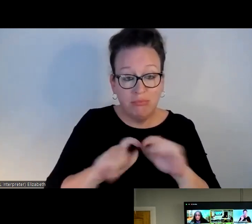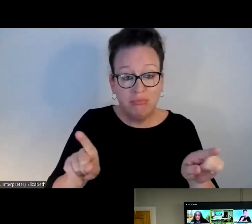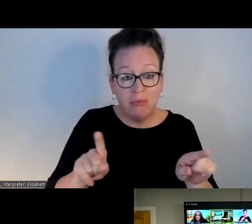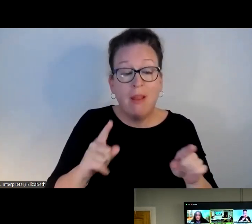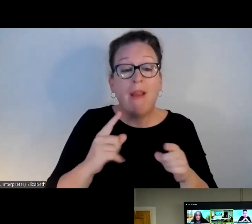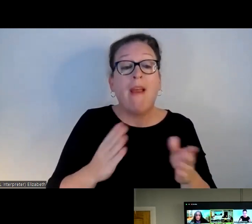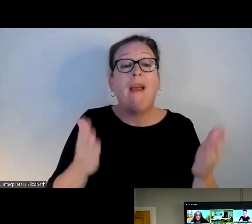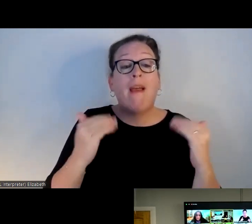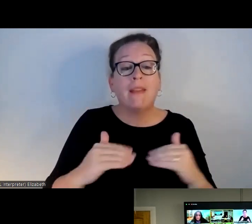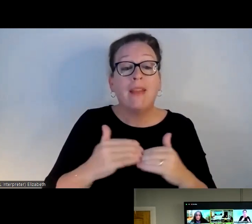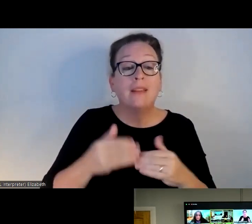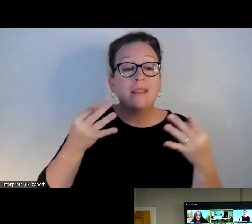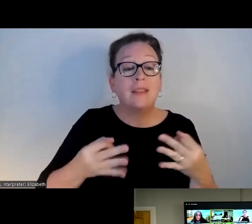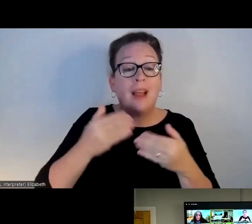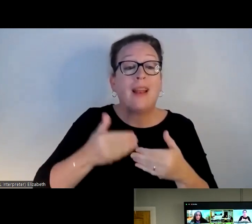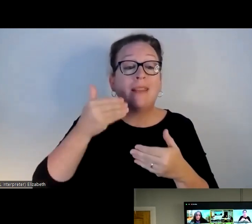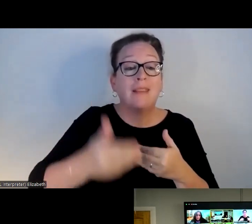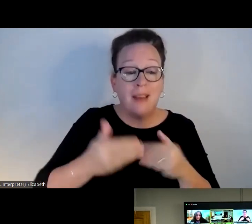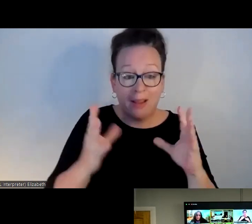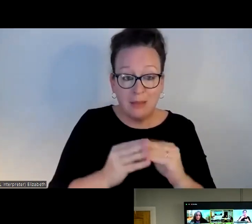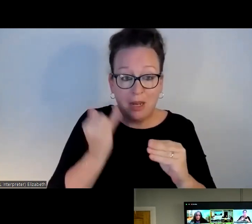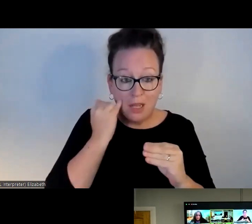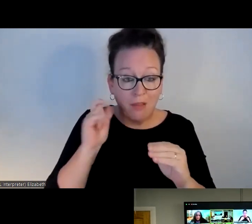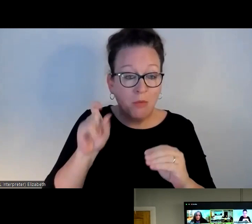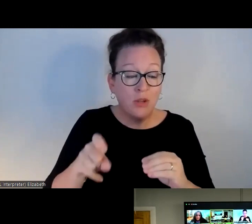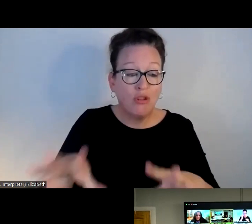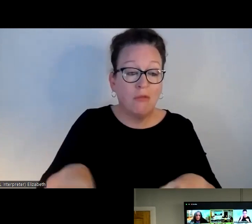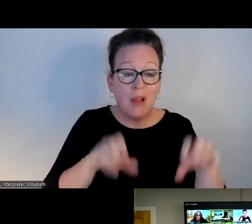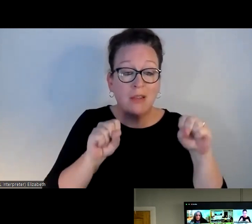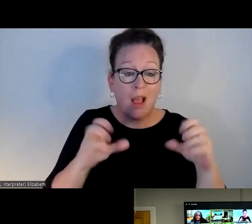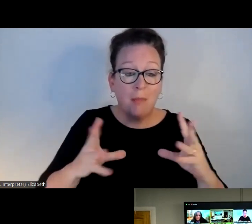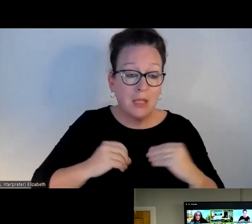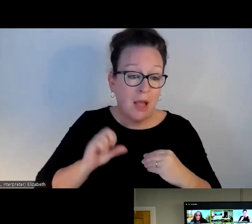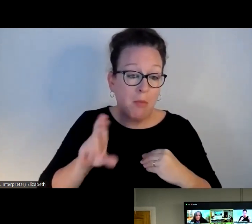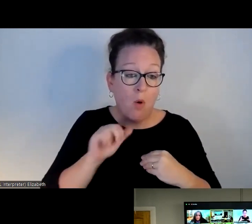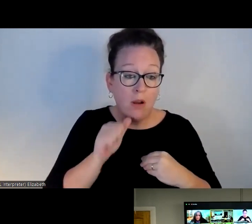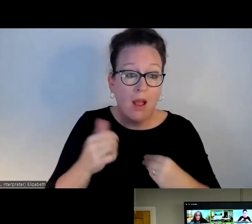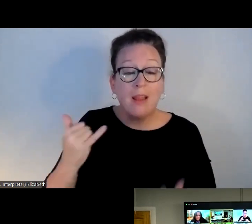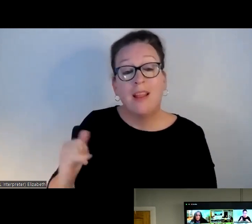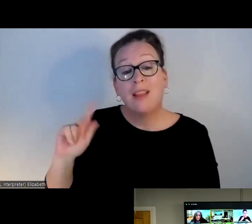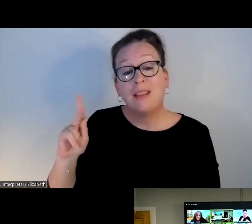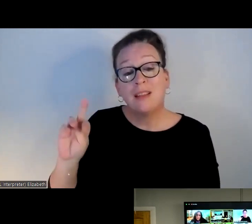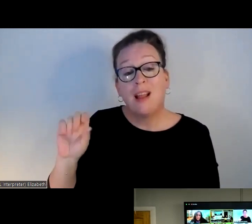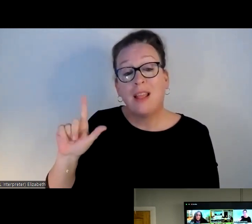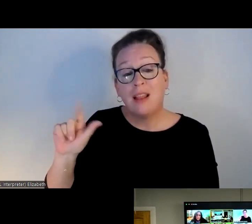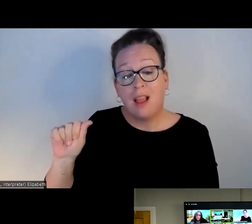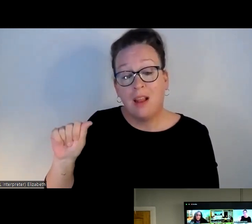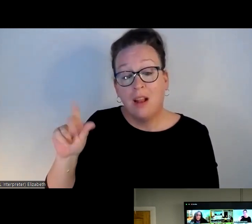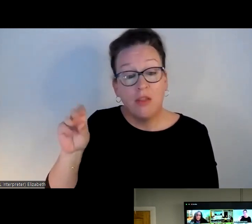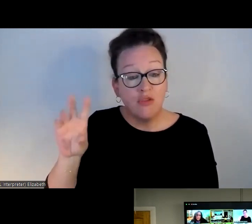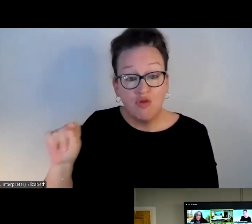meeting whether or not to adopt it, right? And to This is Kalila. The draft is just what you